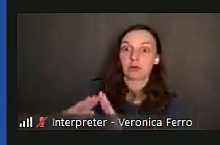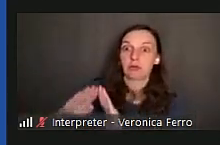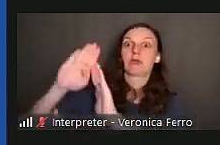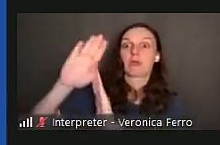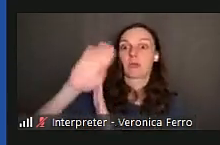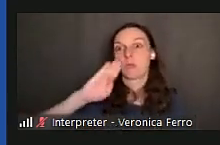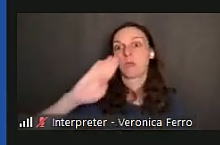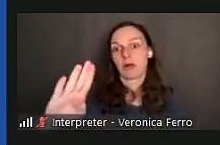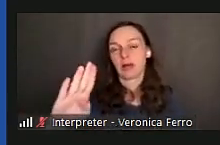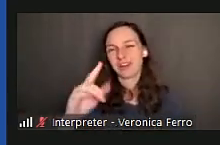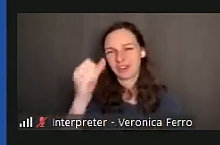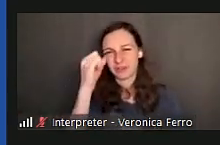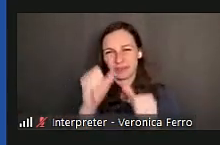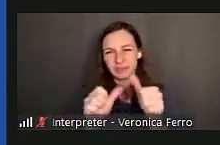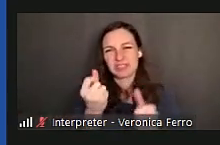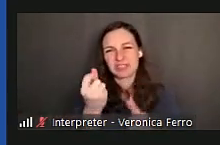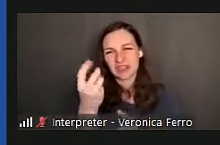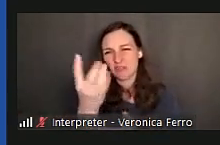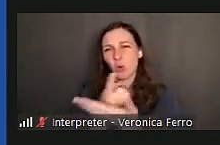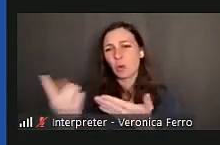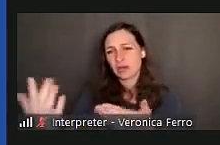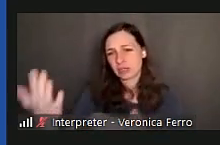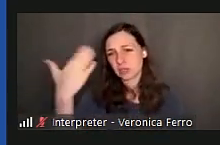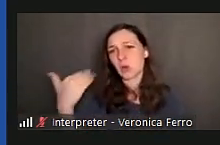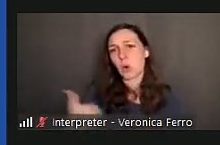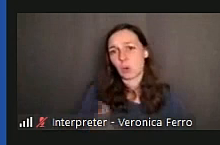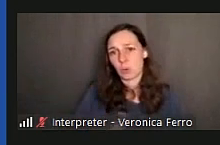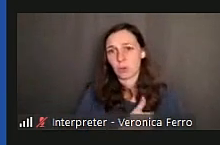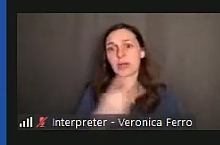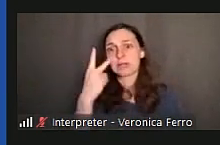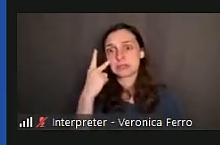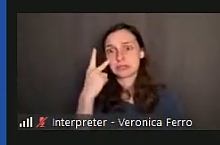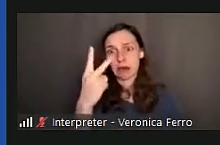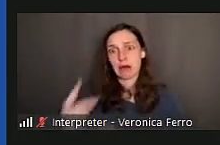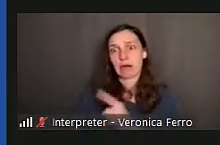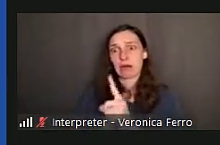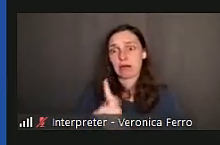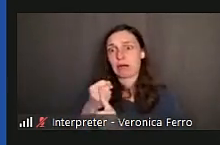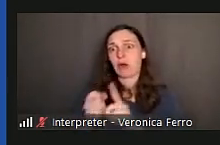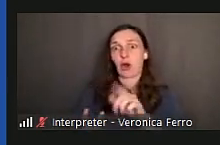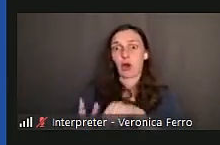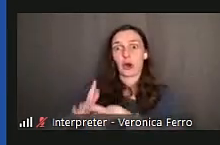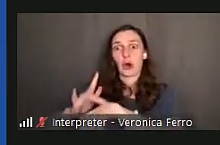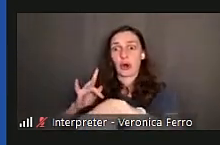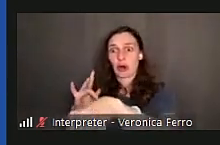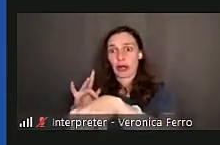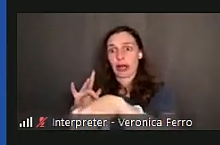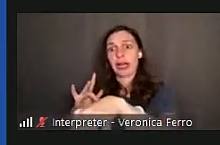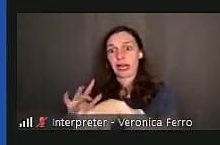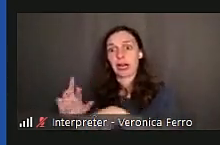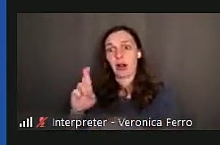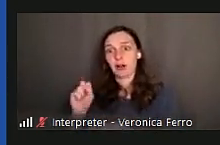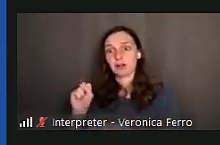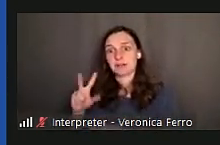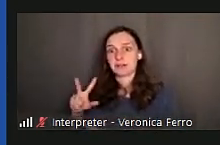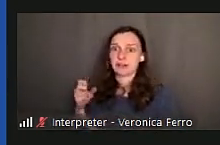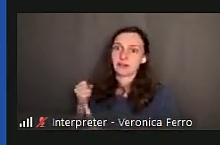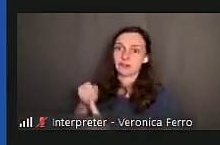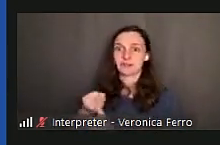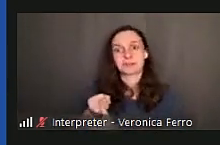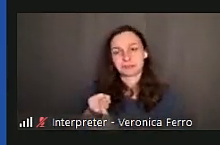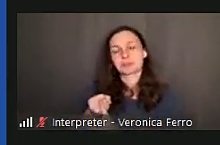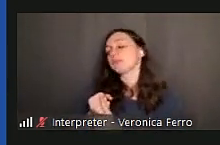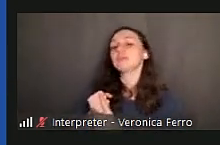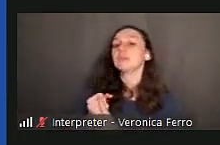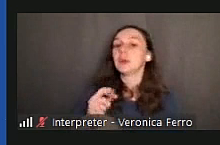recall, several weeks ago, we were seeing a much earlier than expected RSV season. Since that time, the numbers have come down a little bit, which is great